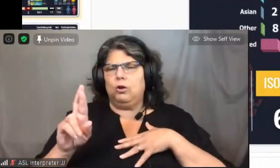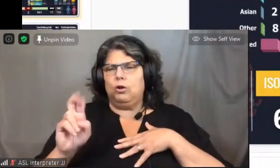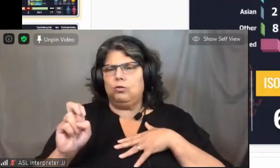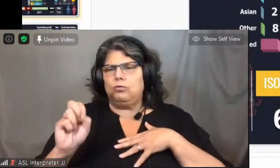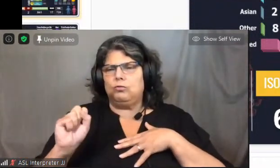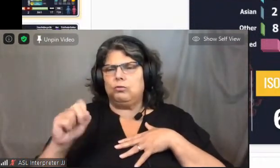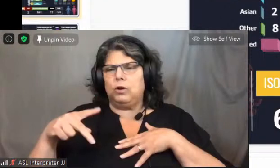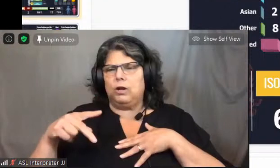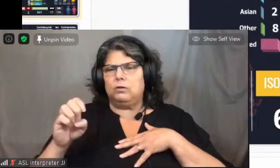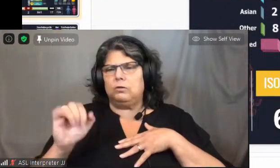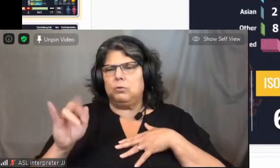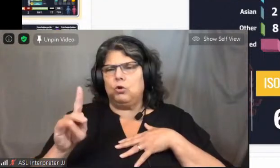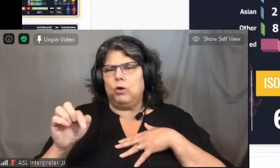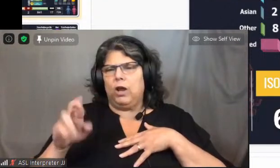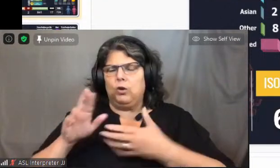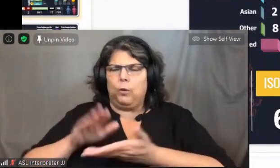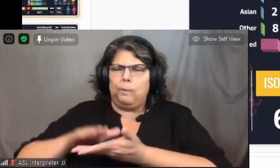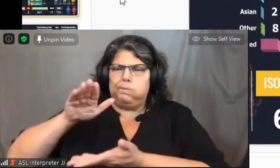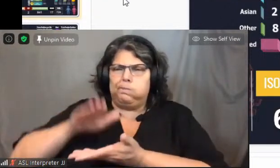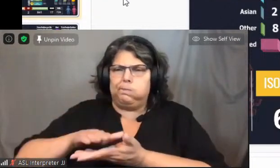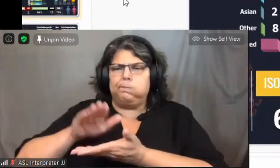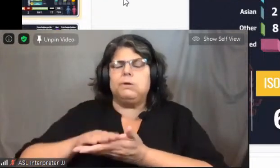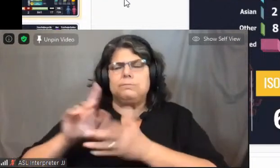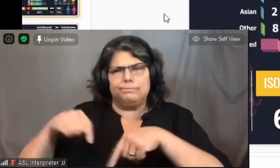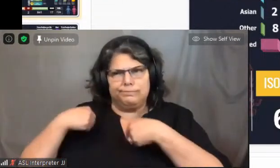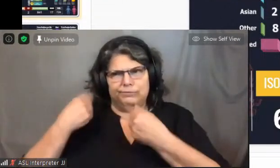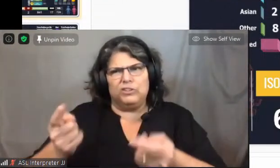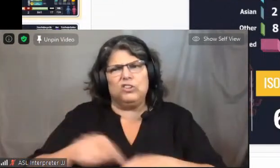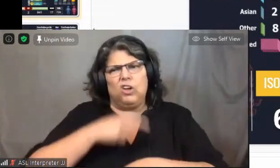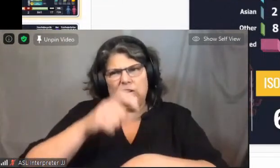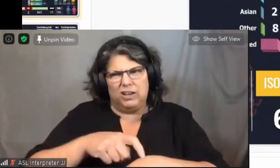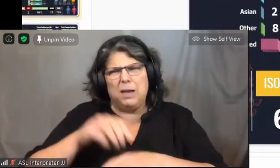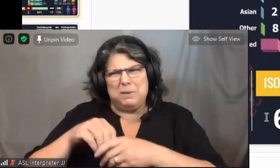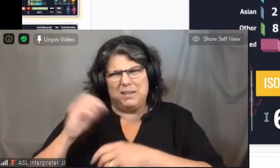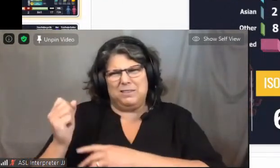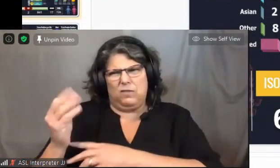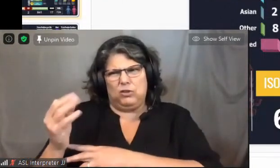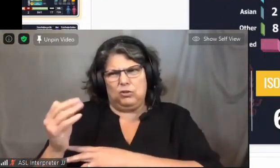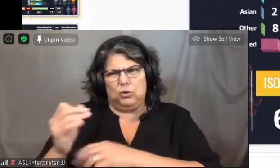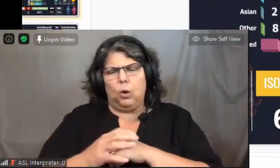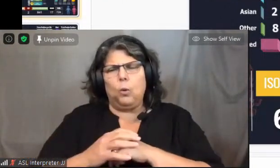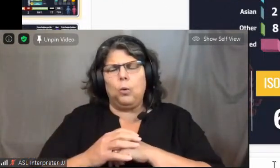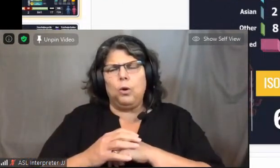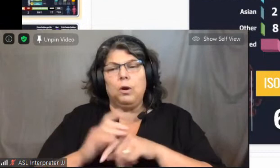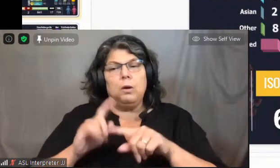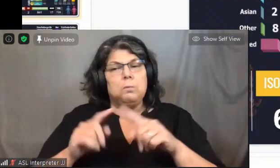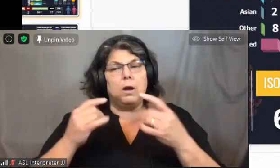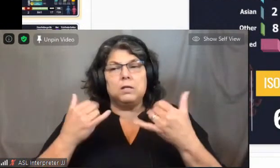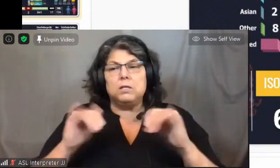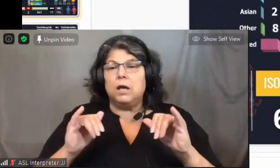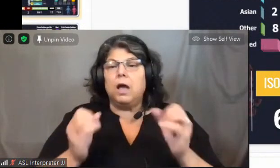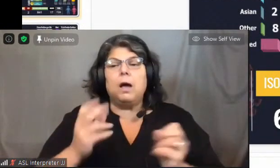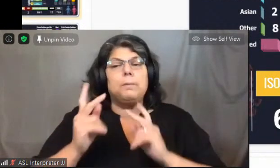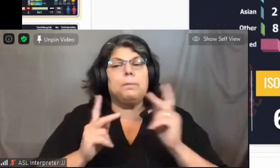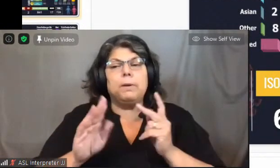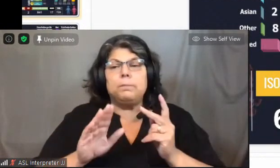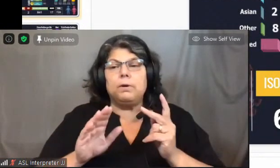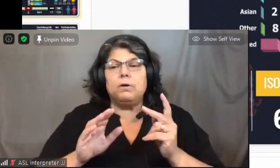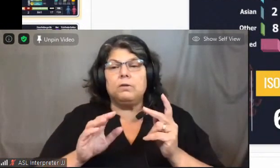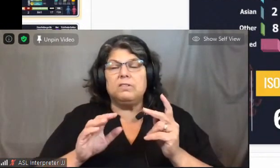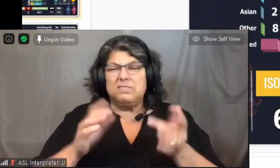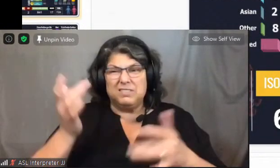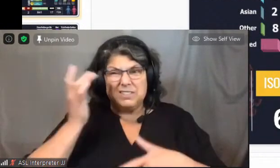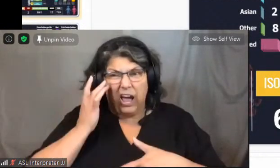new one this week in the intensive care unit. And we've held steady at 17 people who've passed away from our